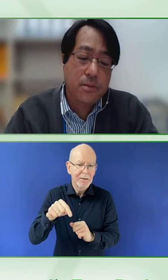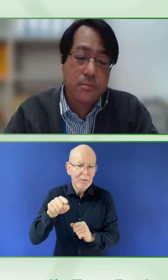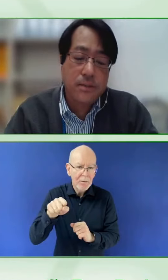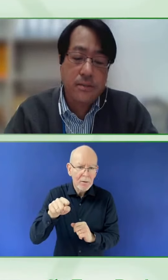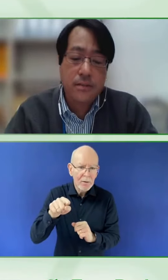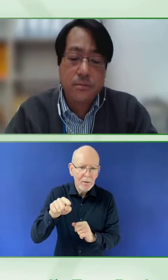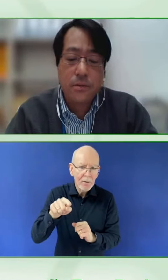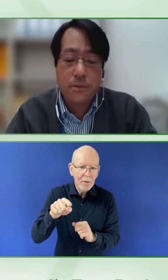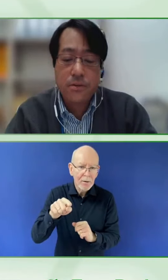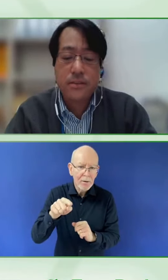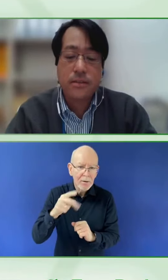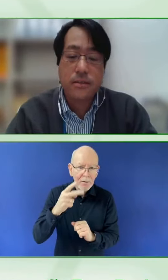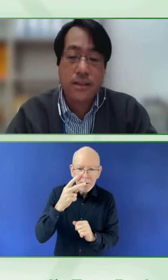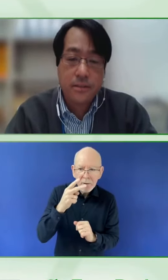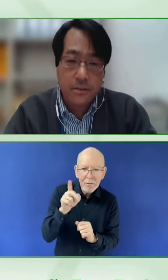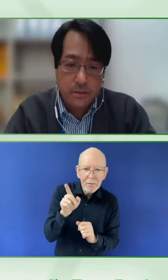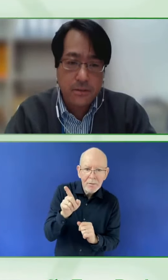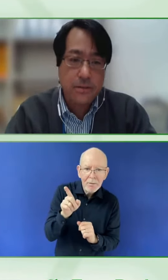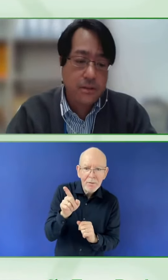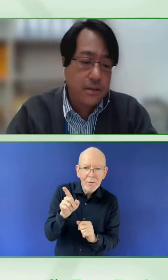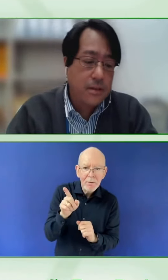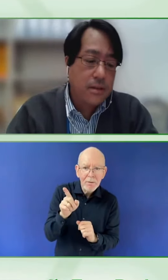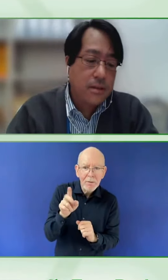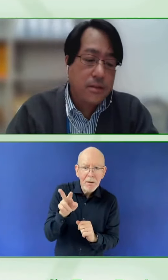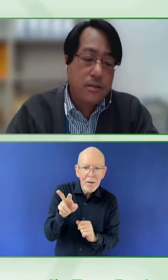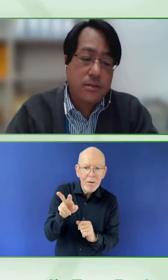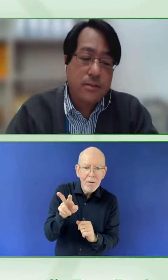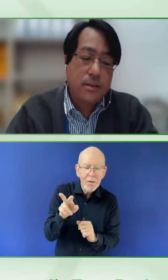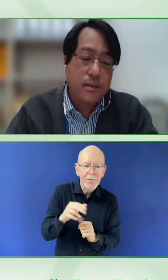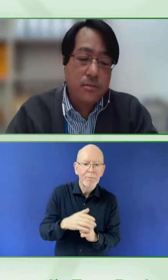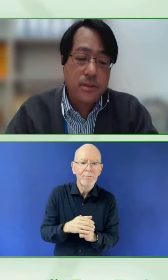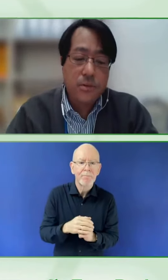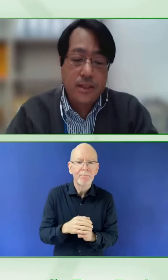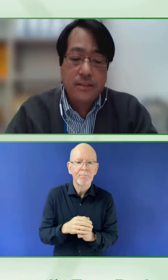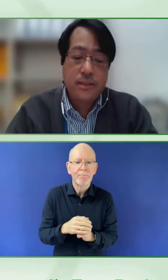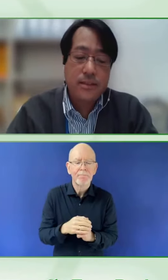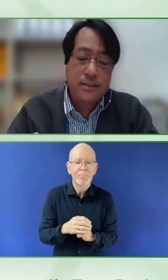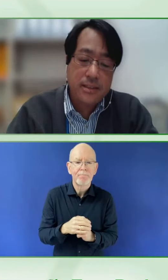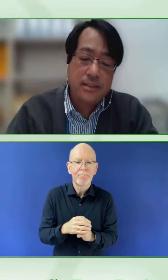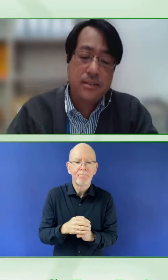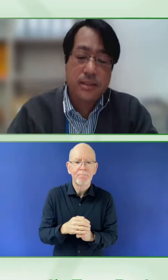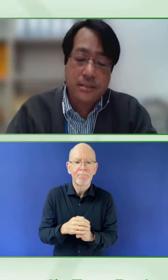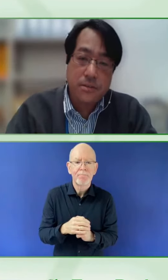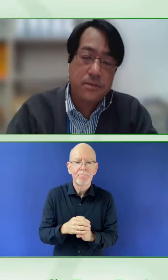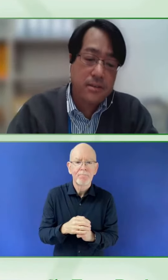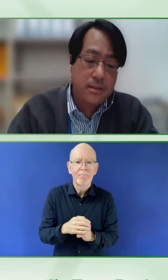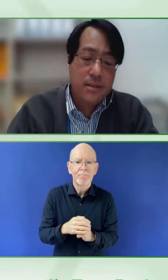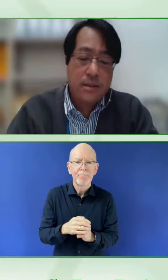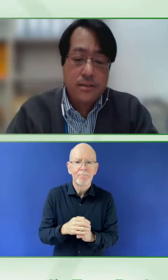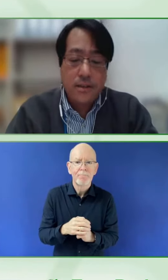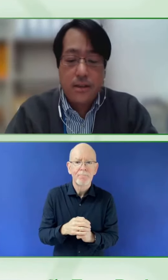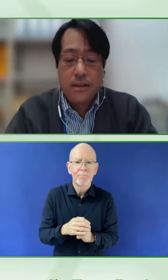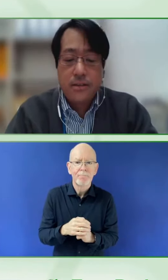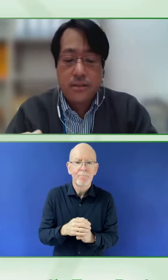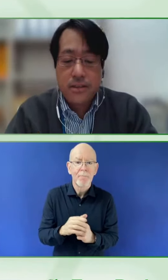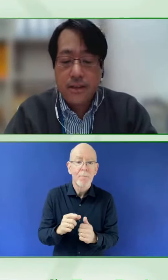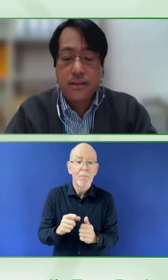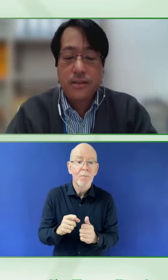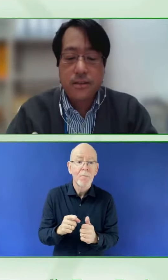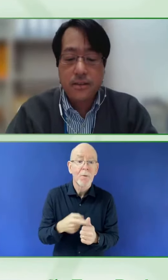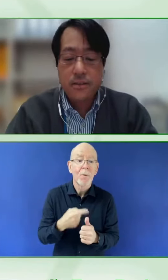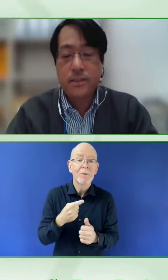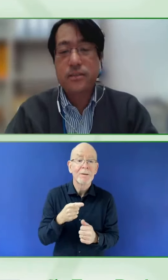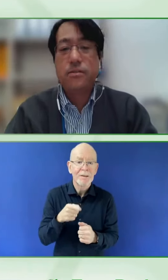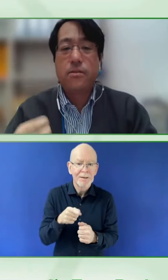the temporal muscle is above the threshold. If the EMG potential exceeds the threshold, the